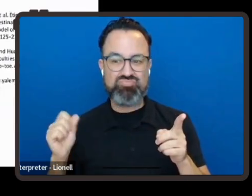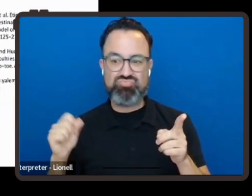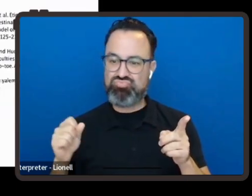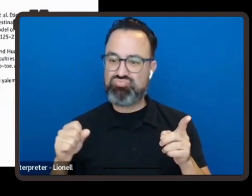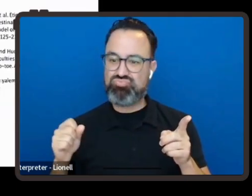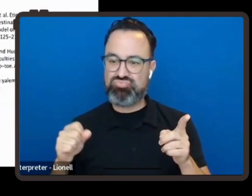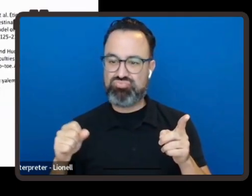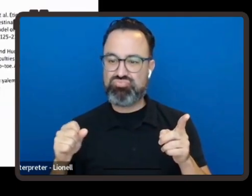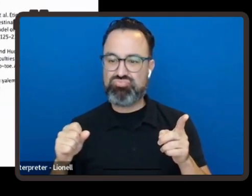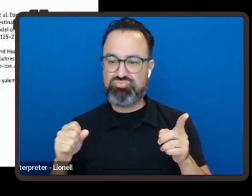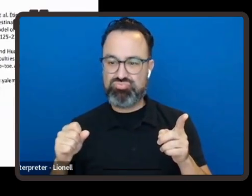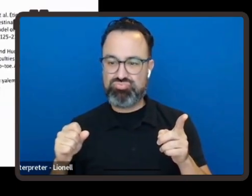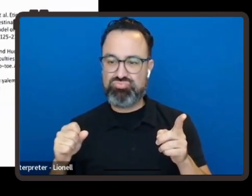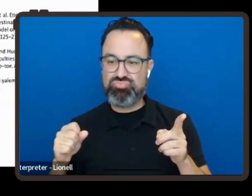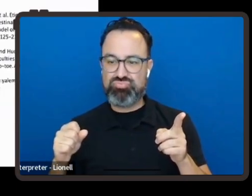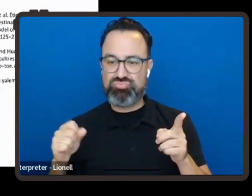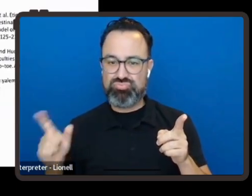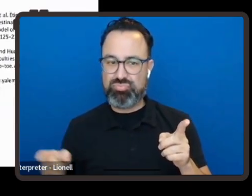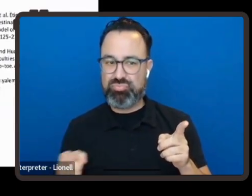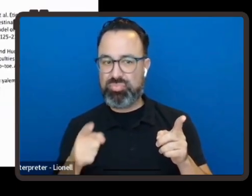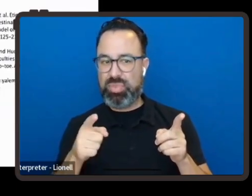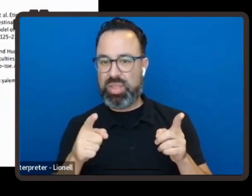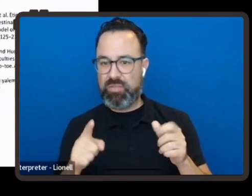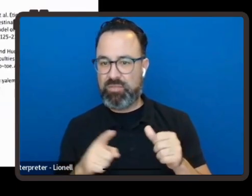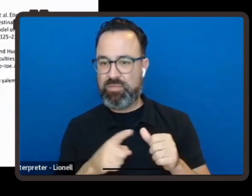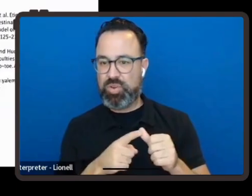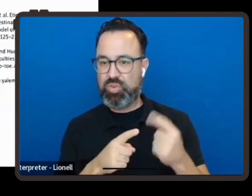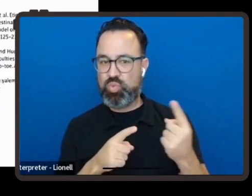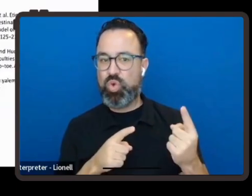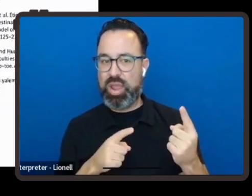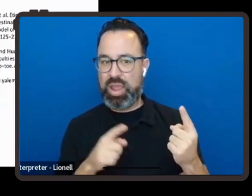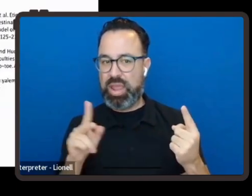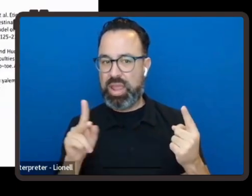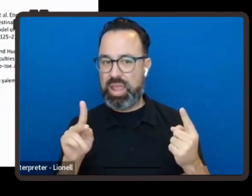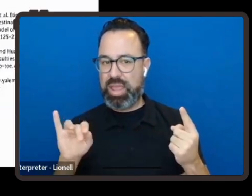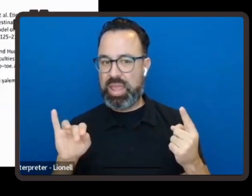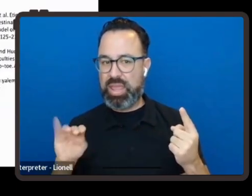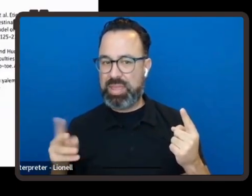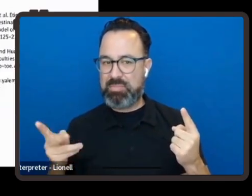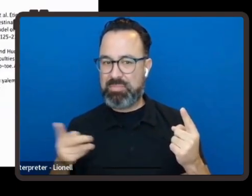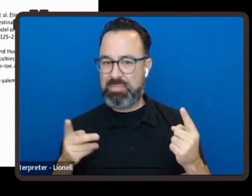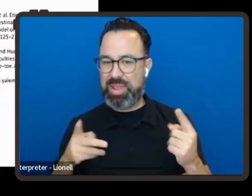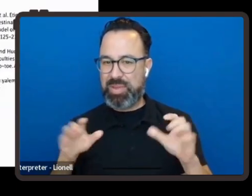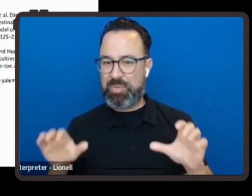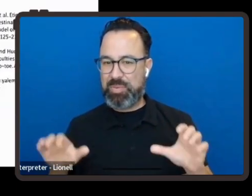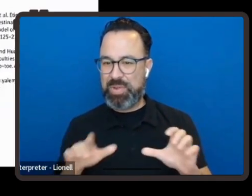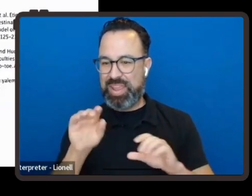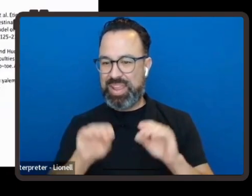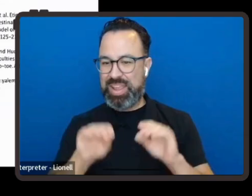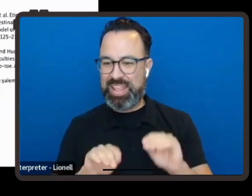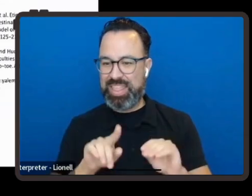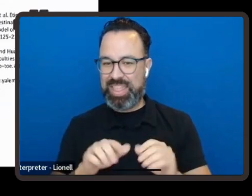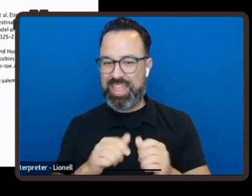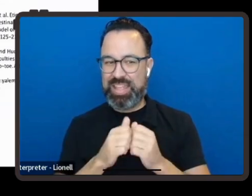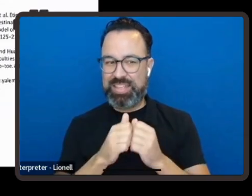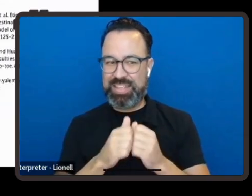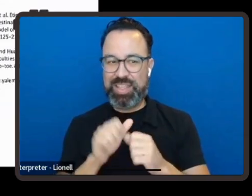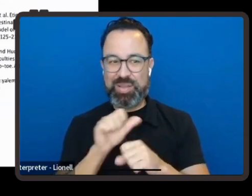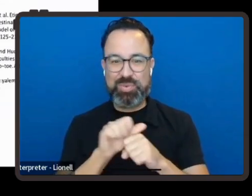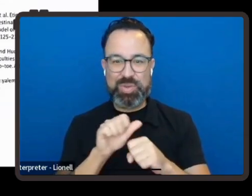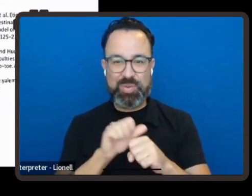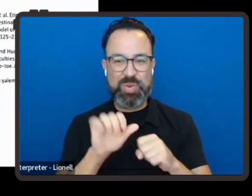on this slide, you see the first pamphlet Kim and I, we did together. We worked on that back